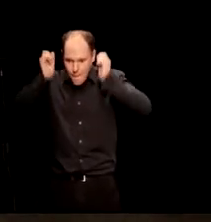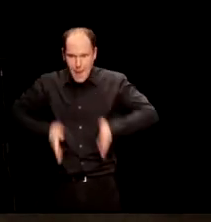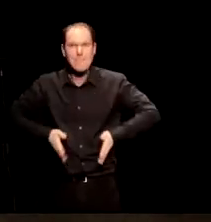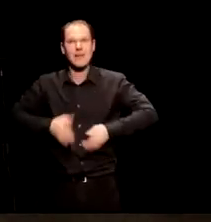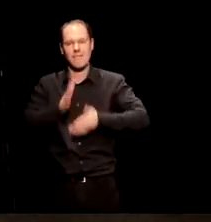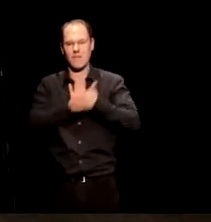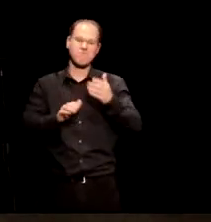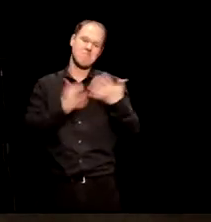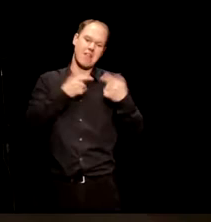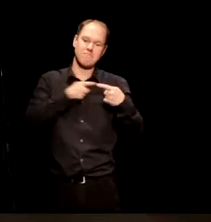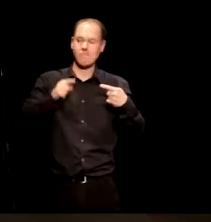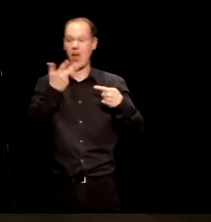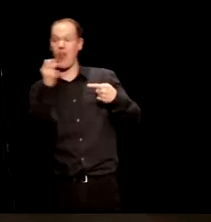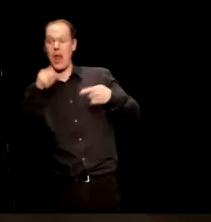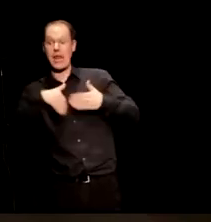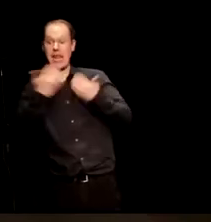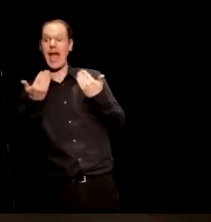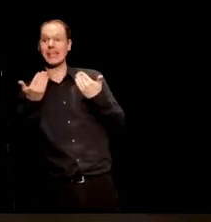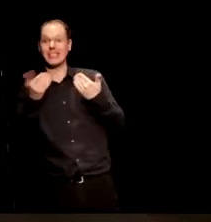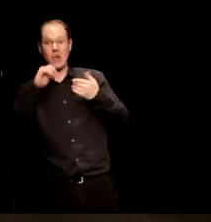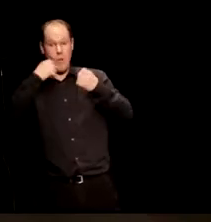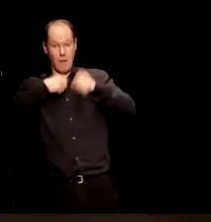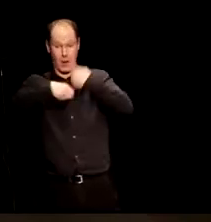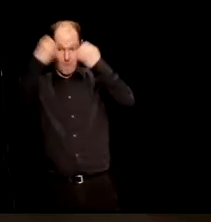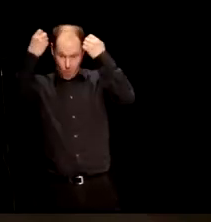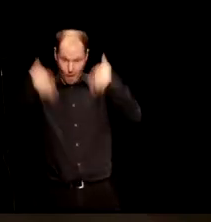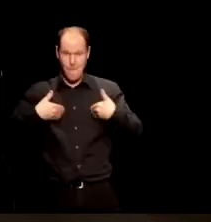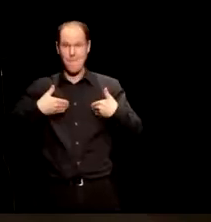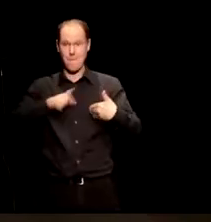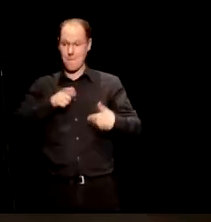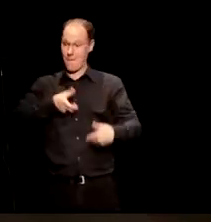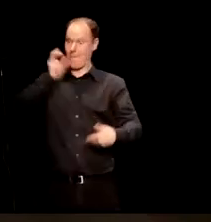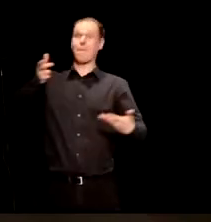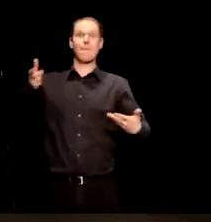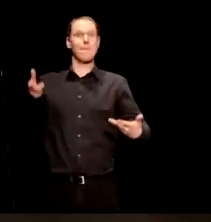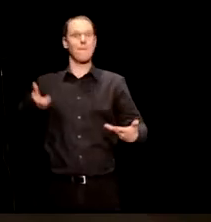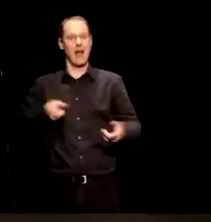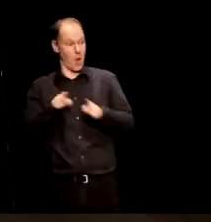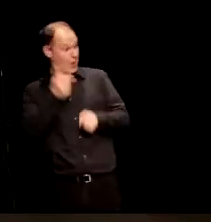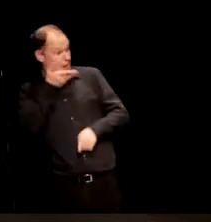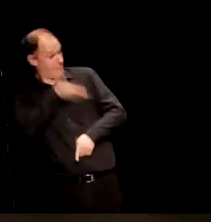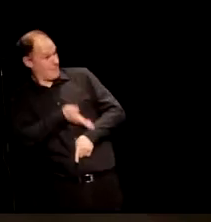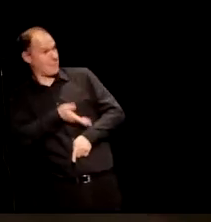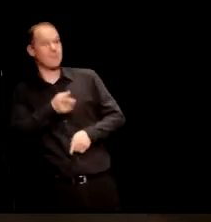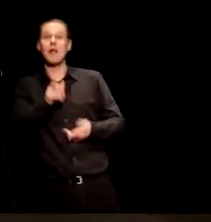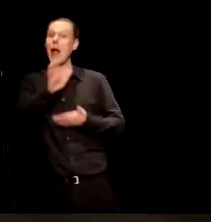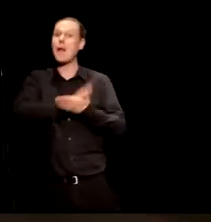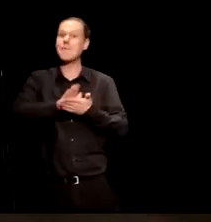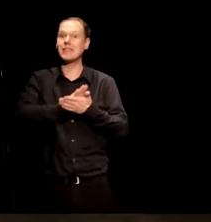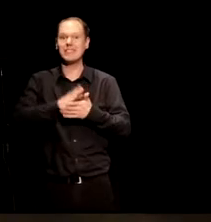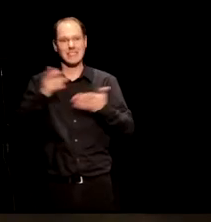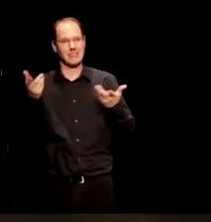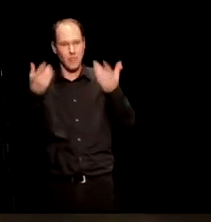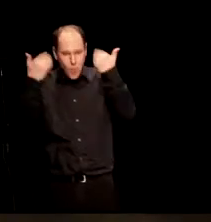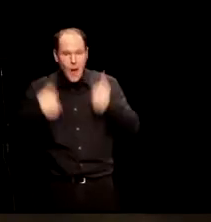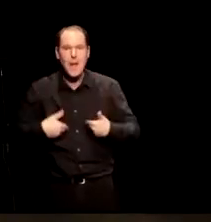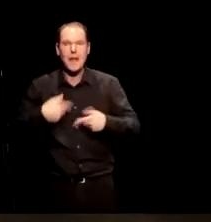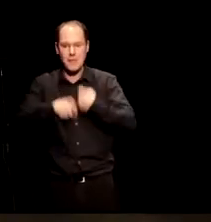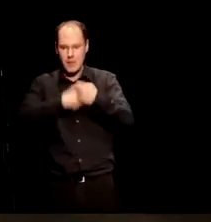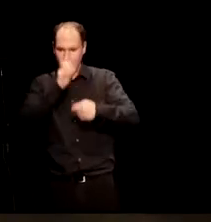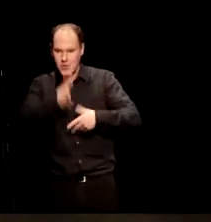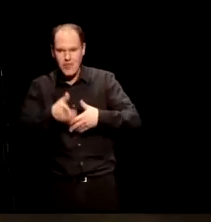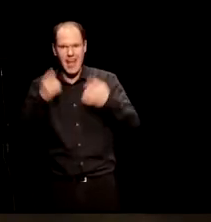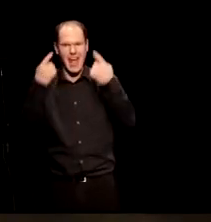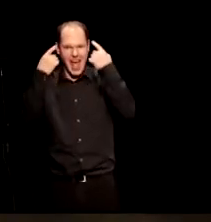to 30 days. And most wonderful of all, Straight Line straightens nappy or